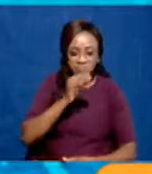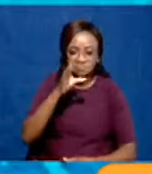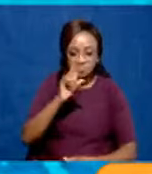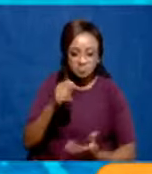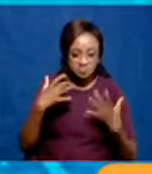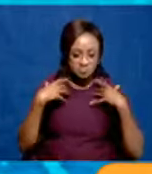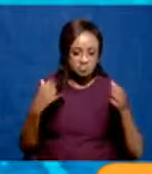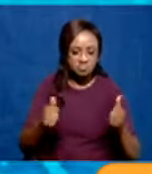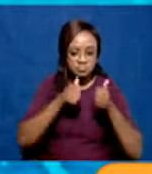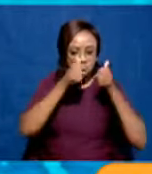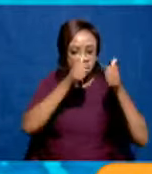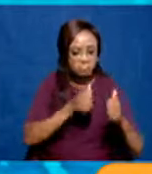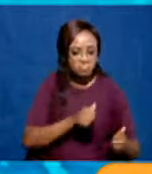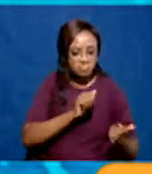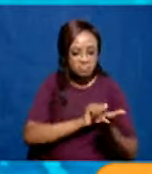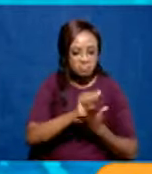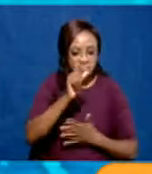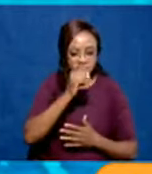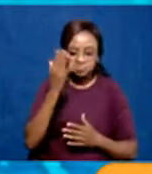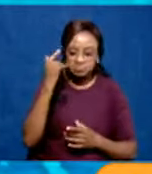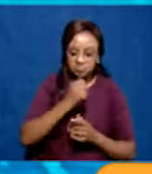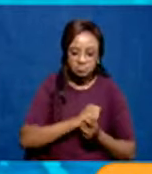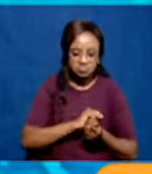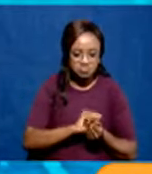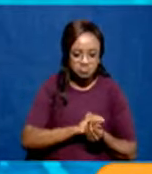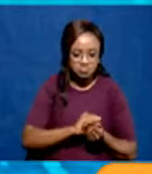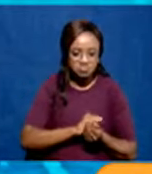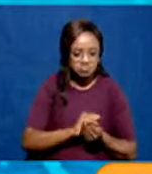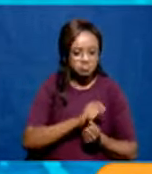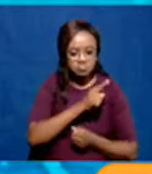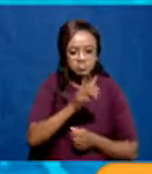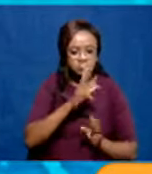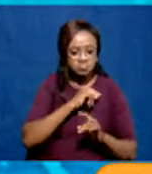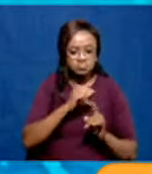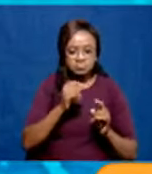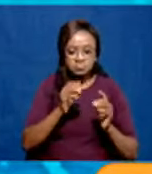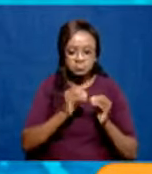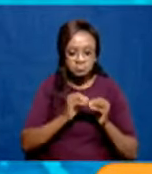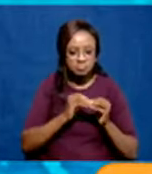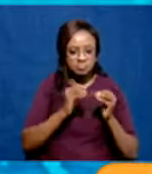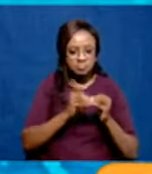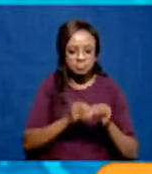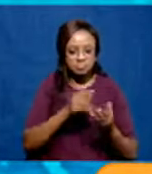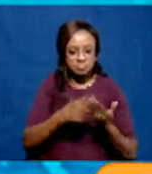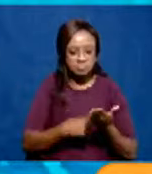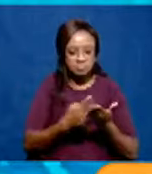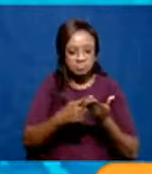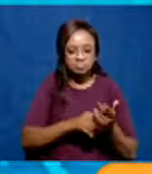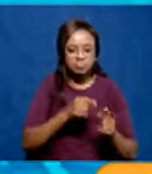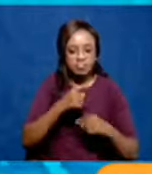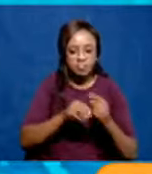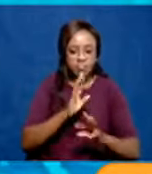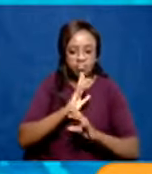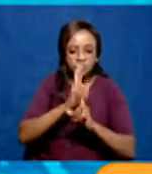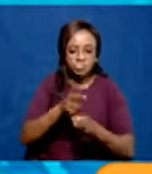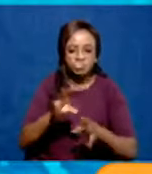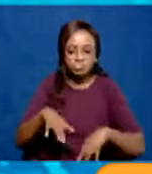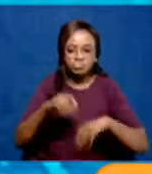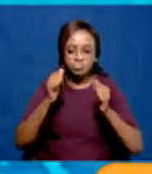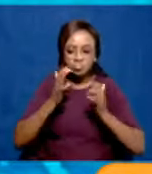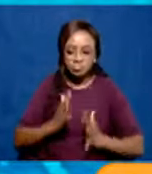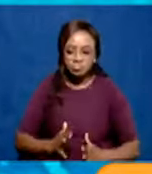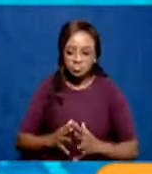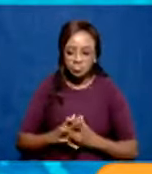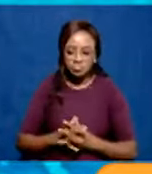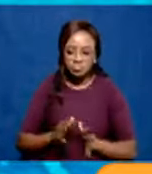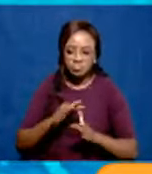Health the other Friday. And they're already in operation. We even had meetings. They're having meetings and they're reporting to the chairman of both boards. So everybody's in the